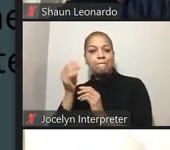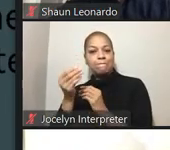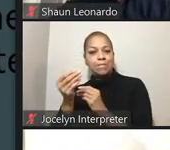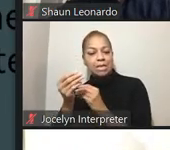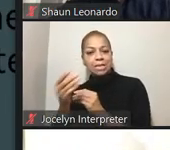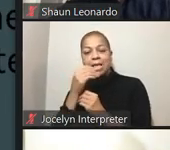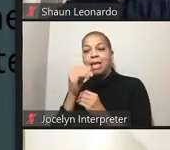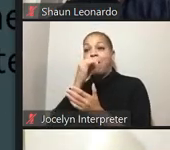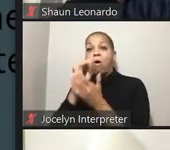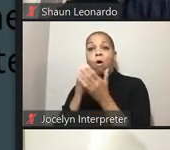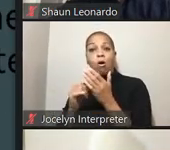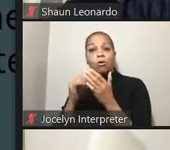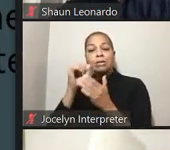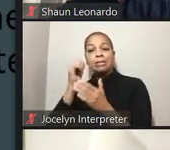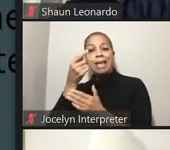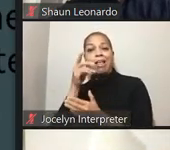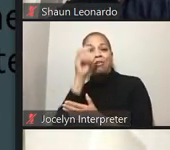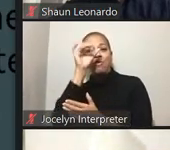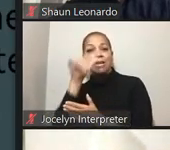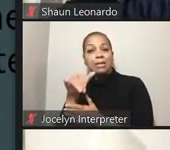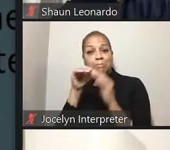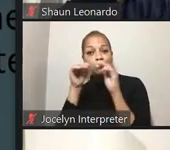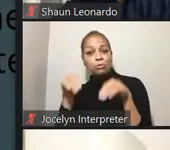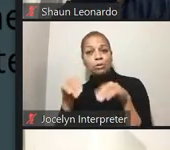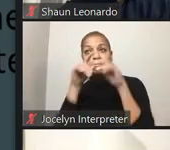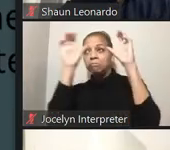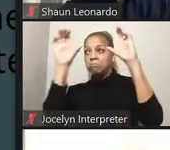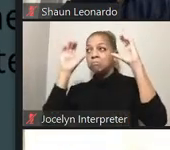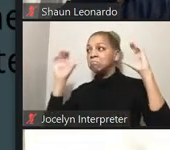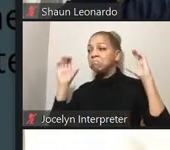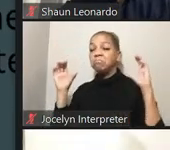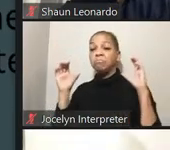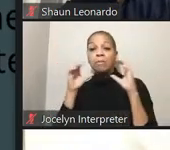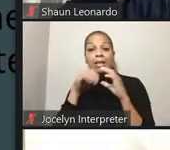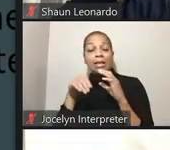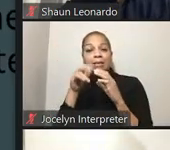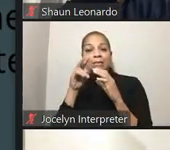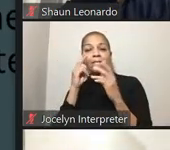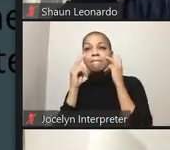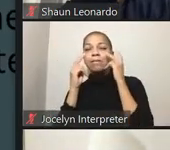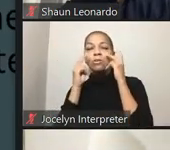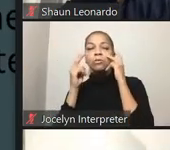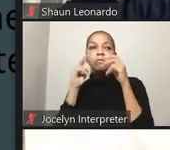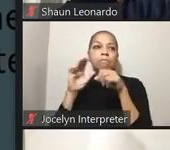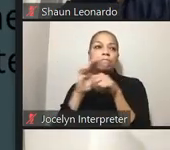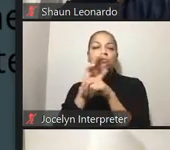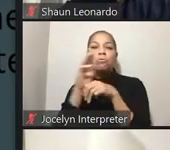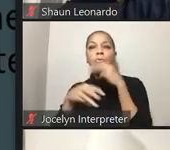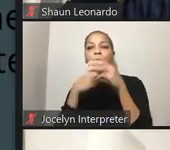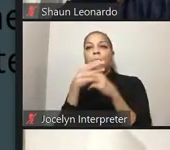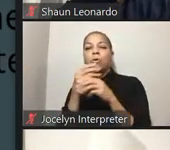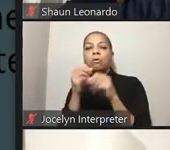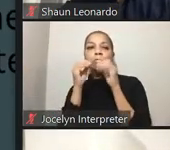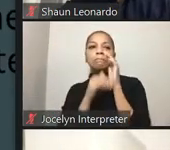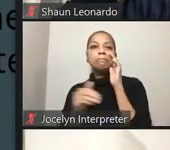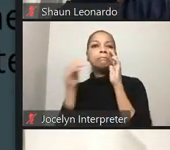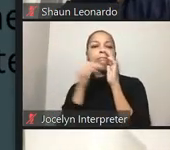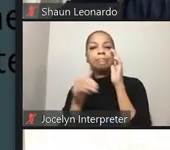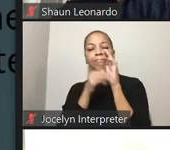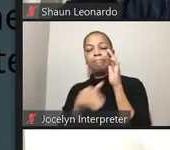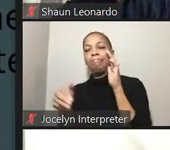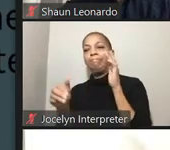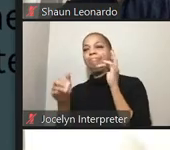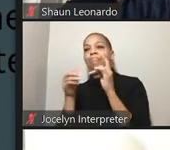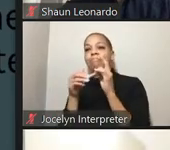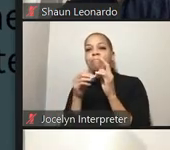means to garner justice. In a visually saturated world of repetitive narratives and sentiments, the